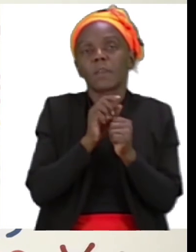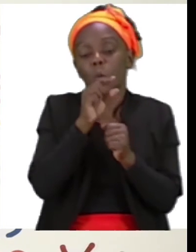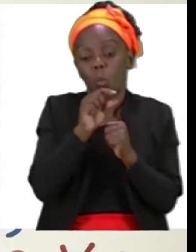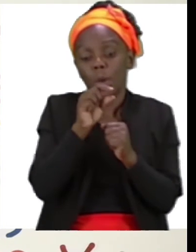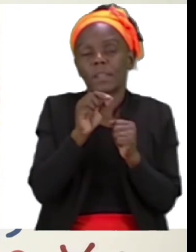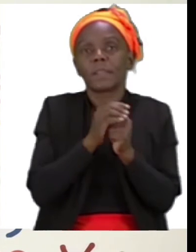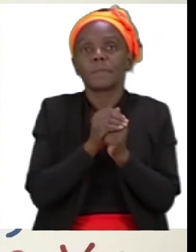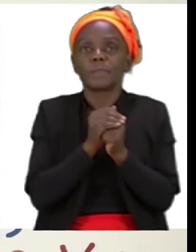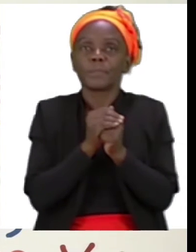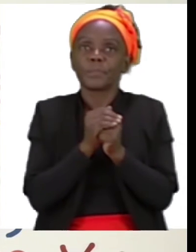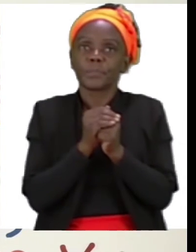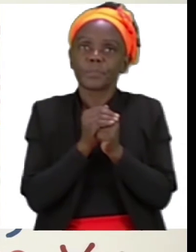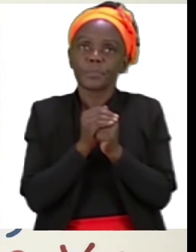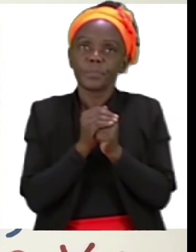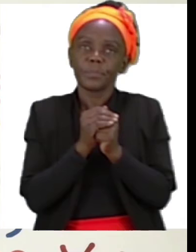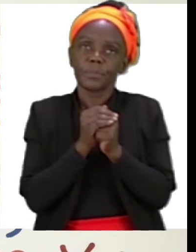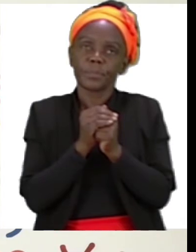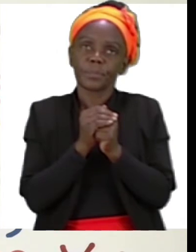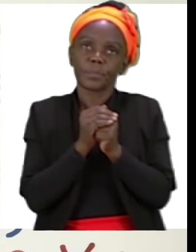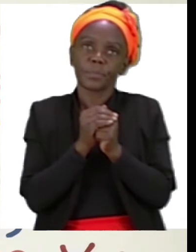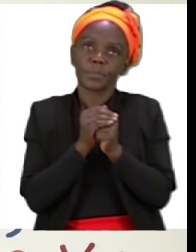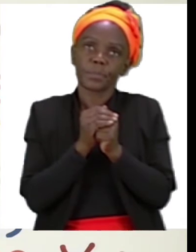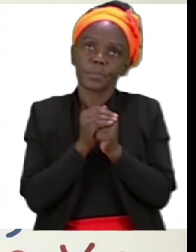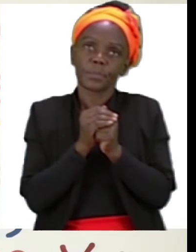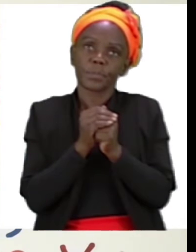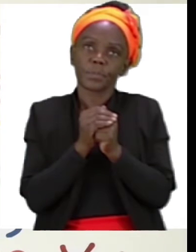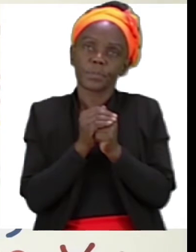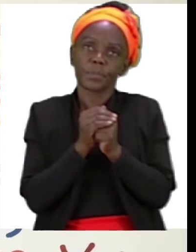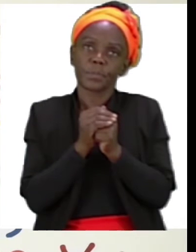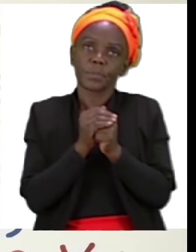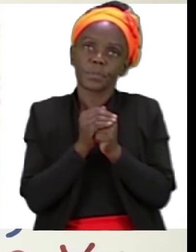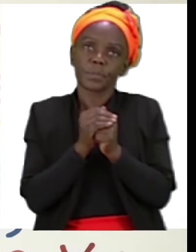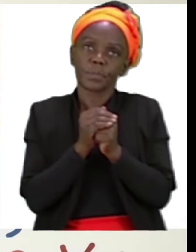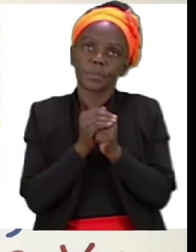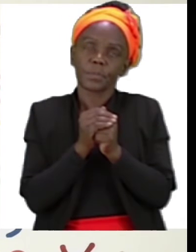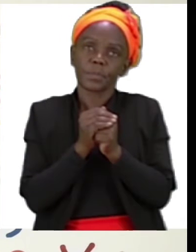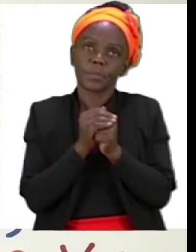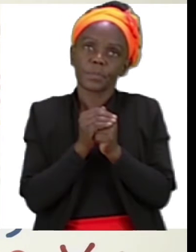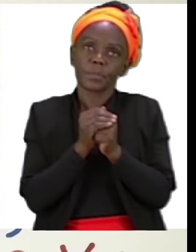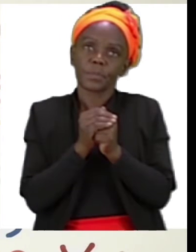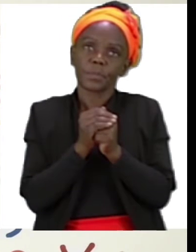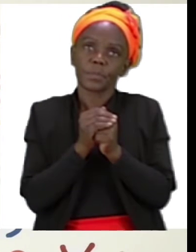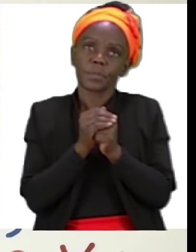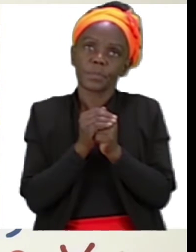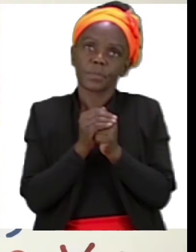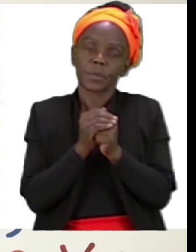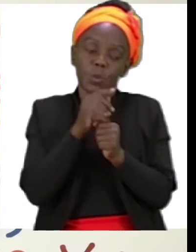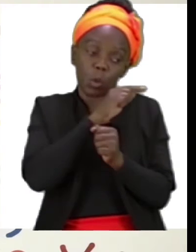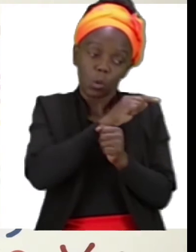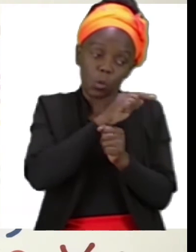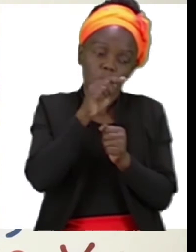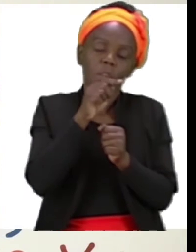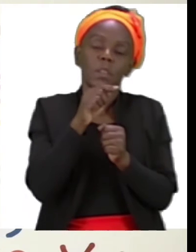Now that we have used that block, we are not going to use it again, so we are going to cross it out.